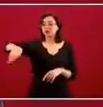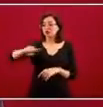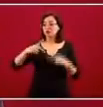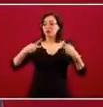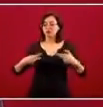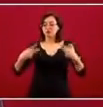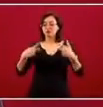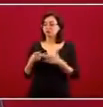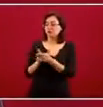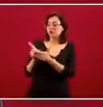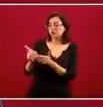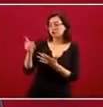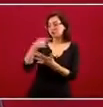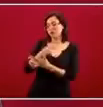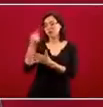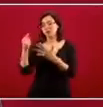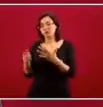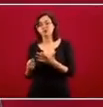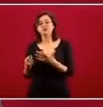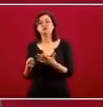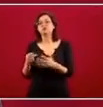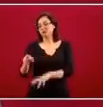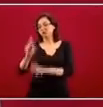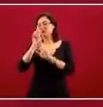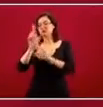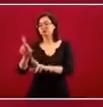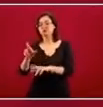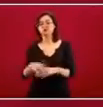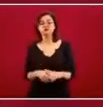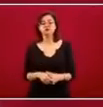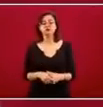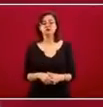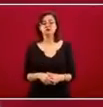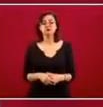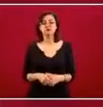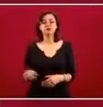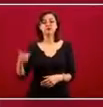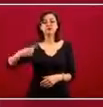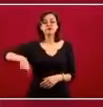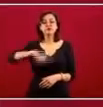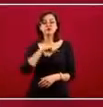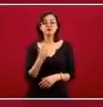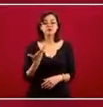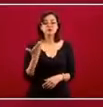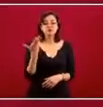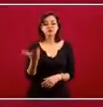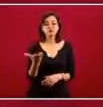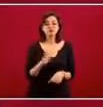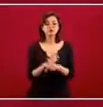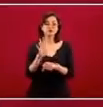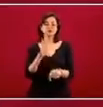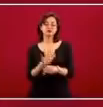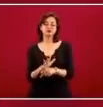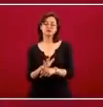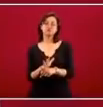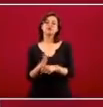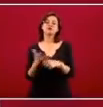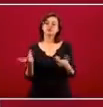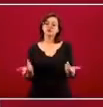workers to talk to them about their rights, so they don't see their